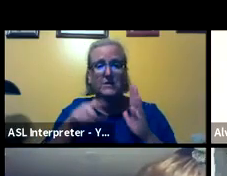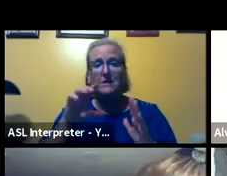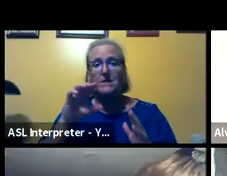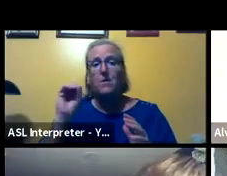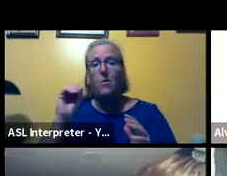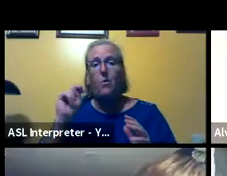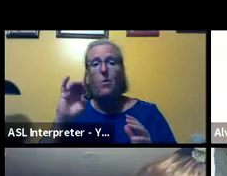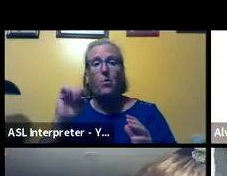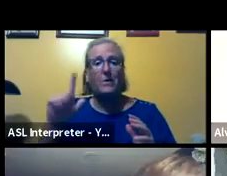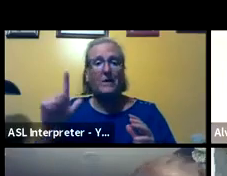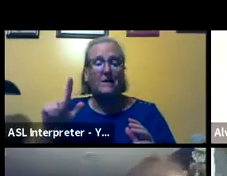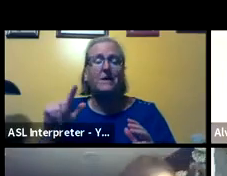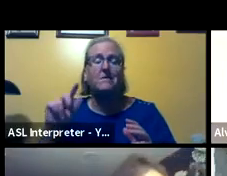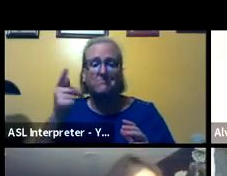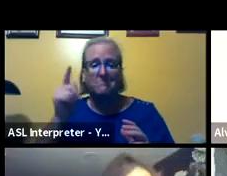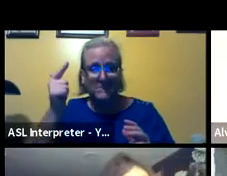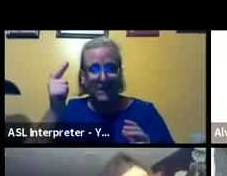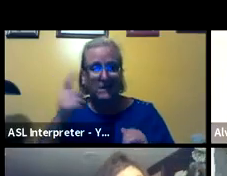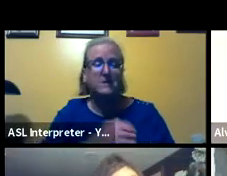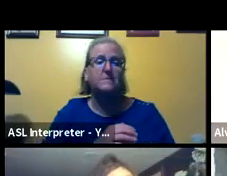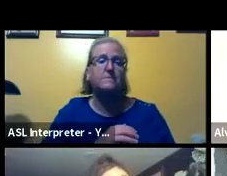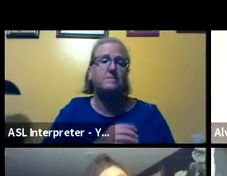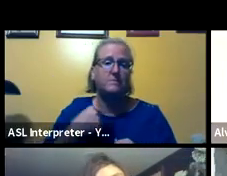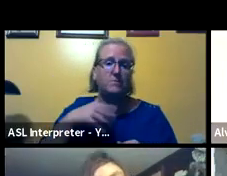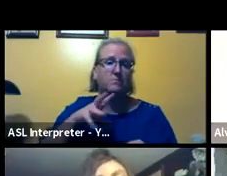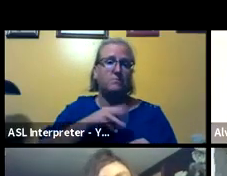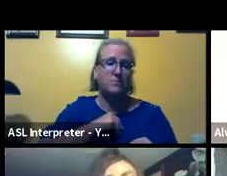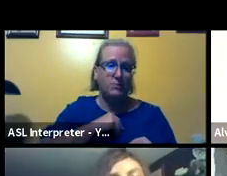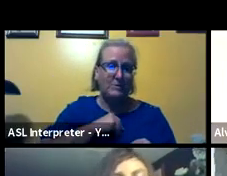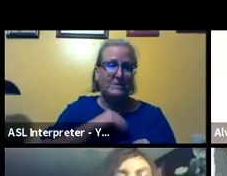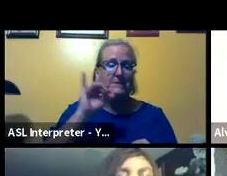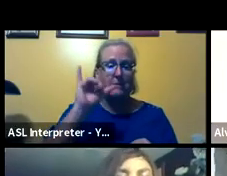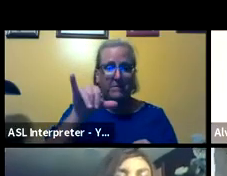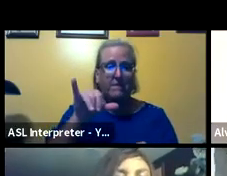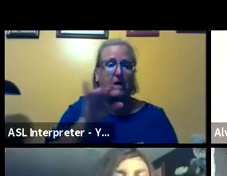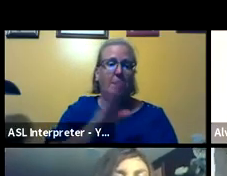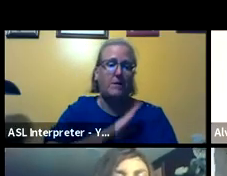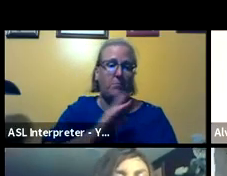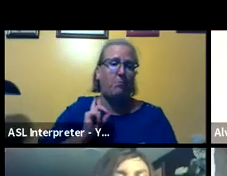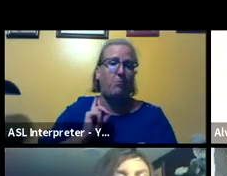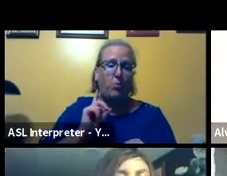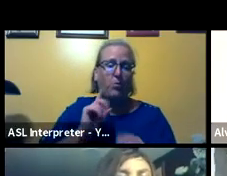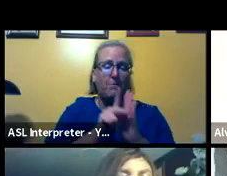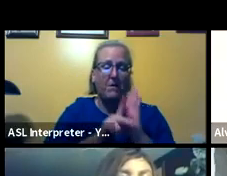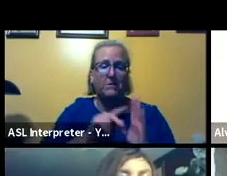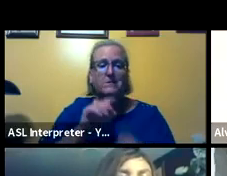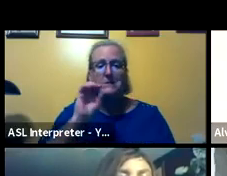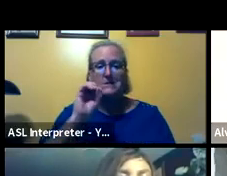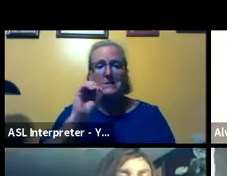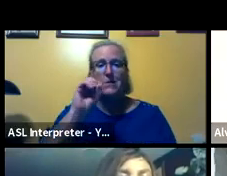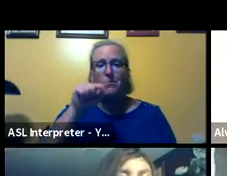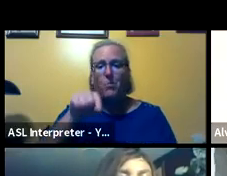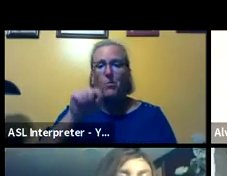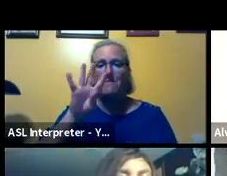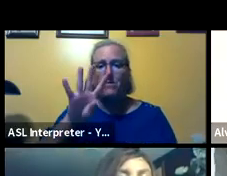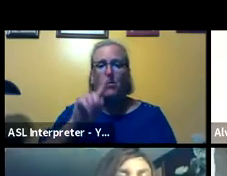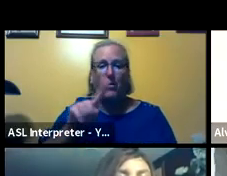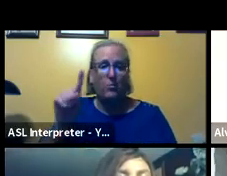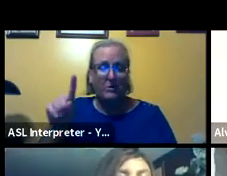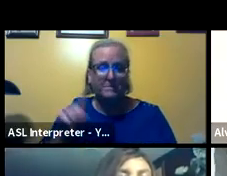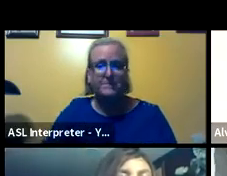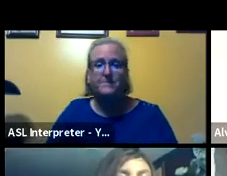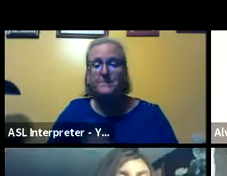O'Neill, second. Moved and seconded that we accept the proposed revision of Board Policy 04.11 as a first read.